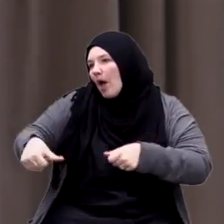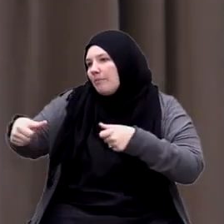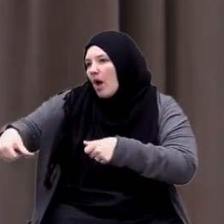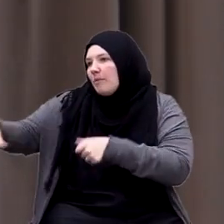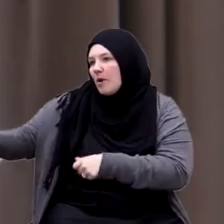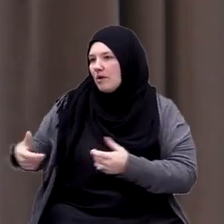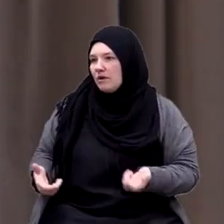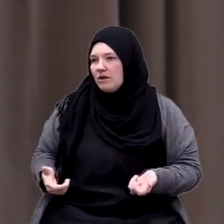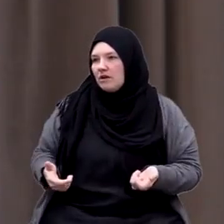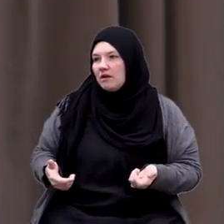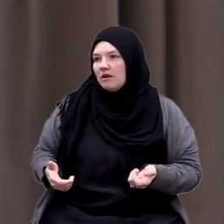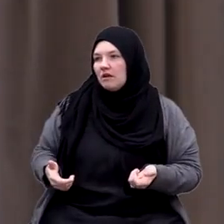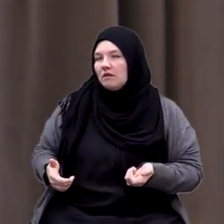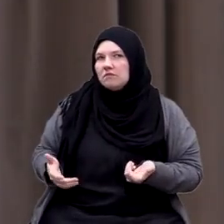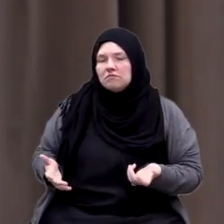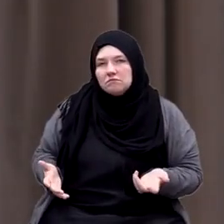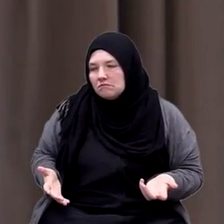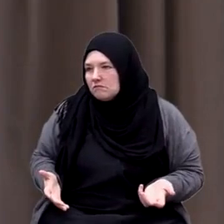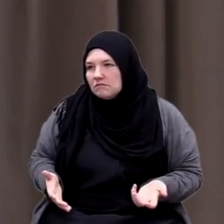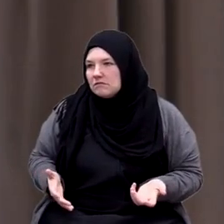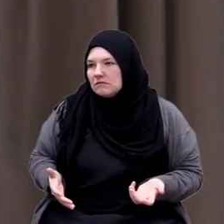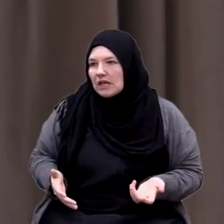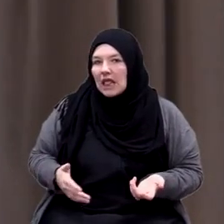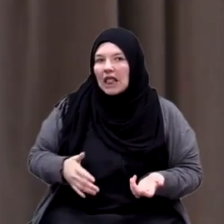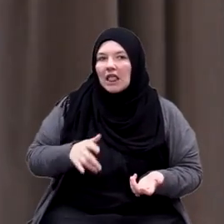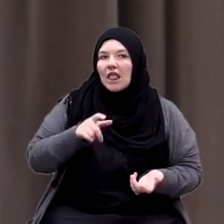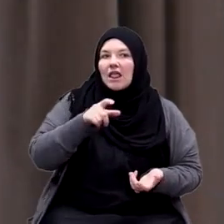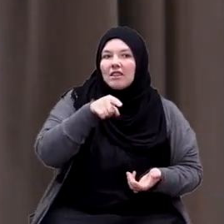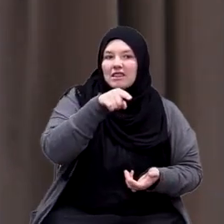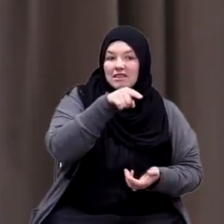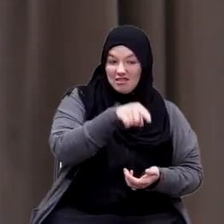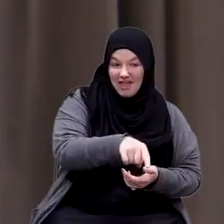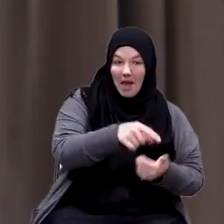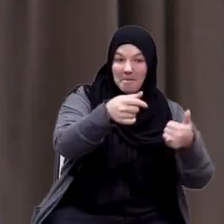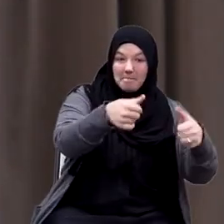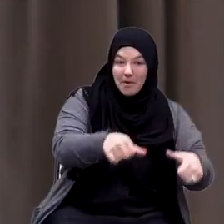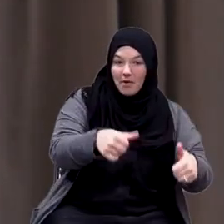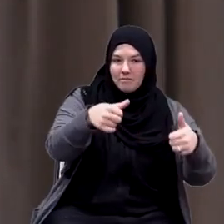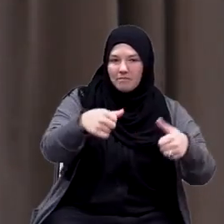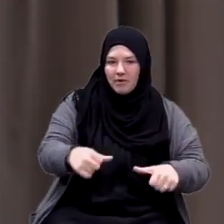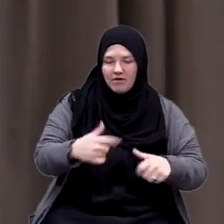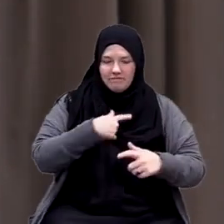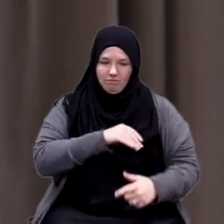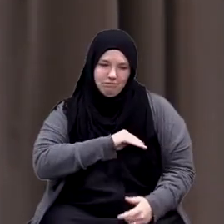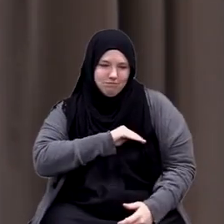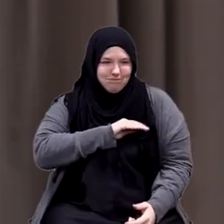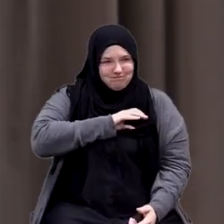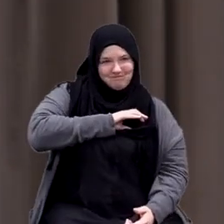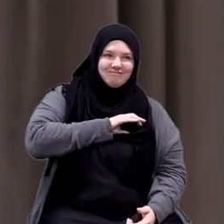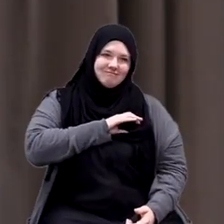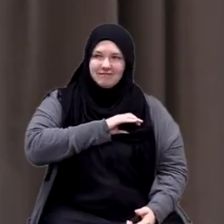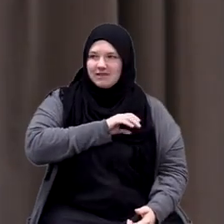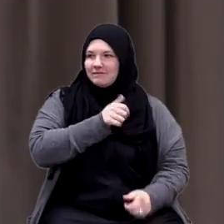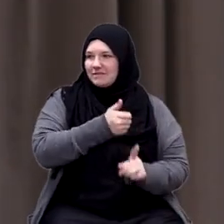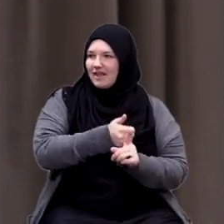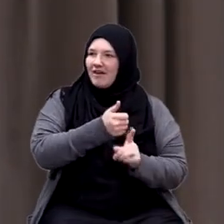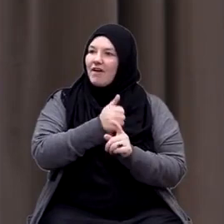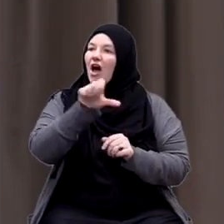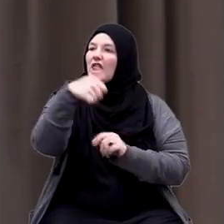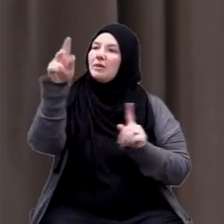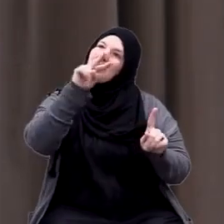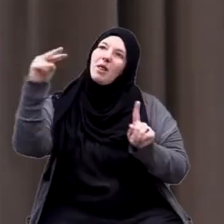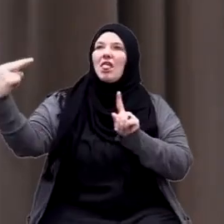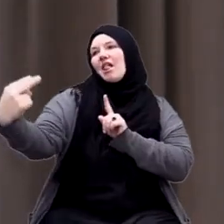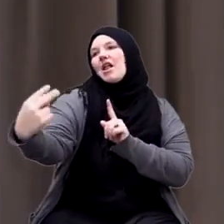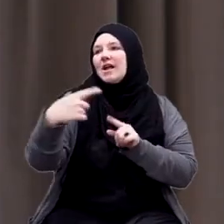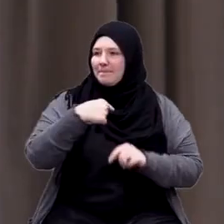if this is what gives them the sense of self. They identify